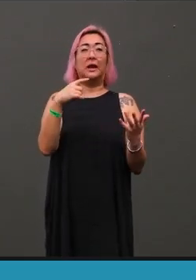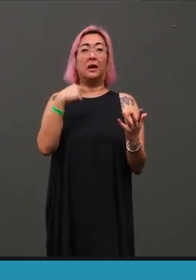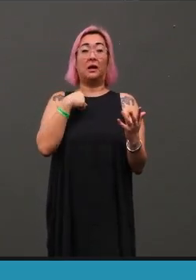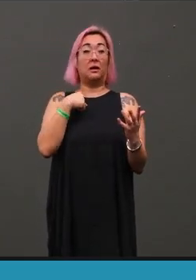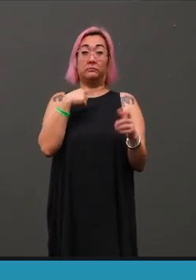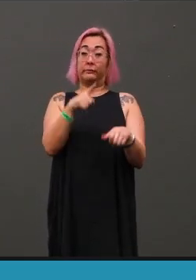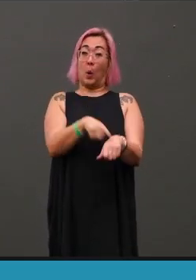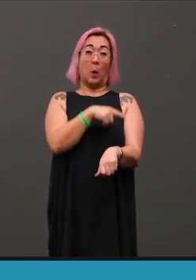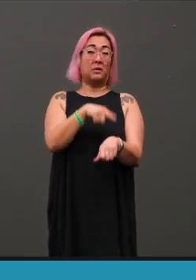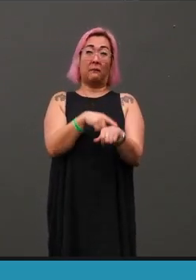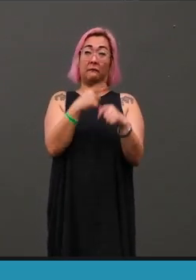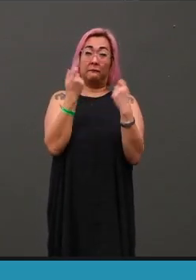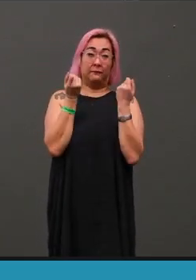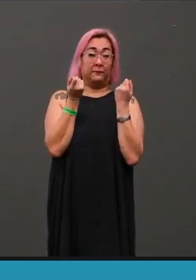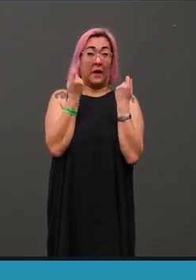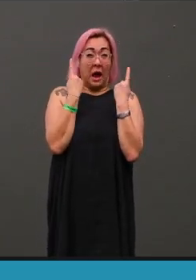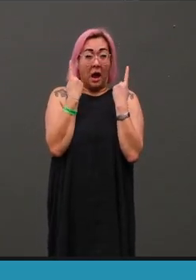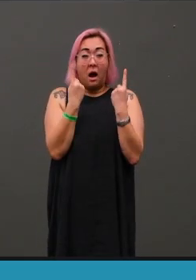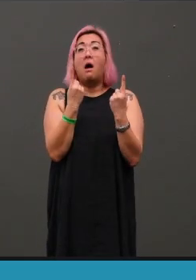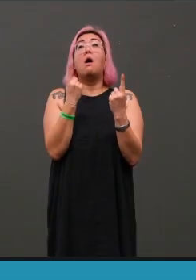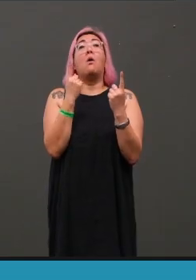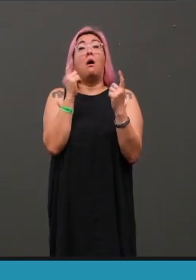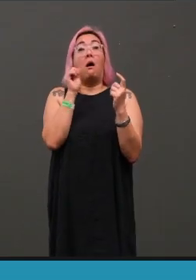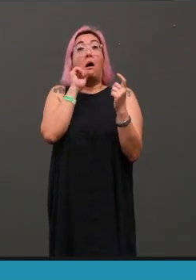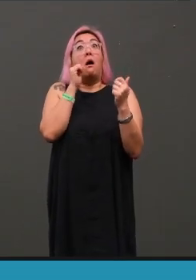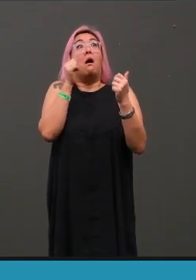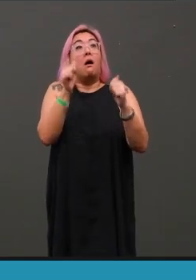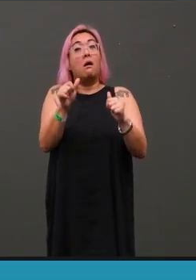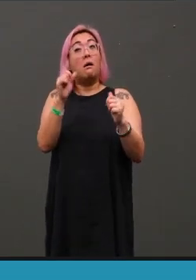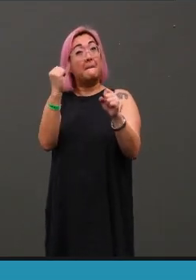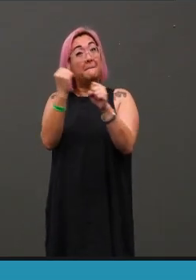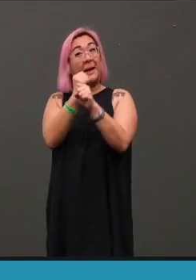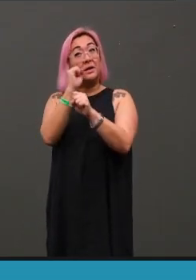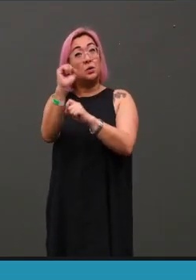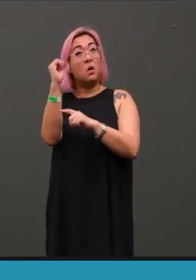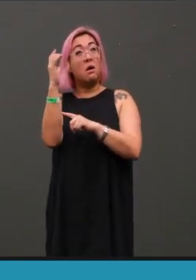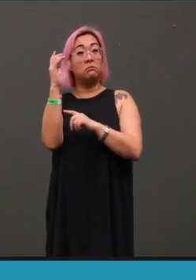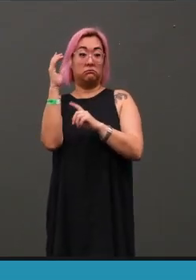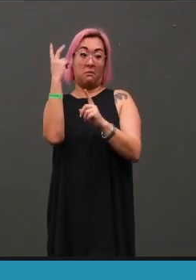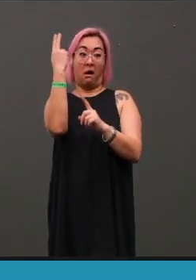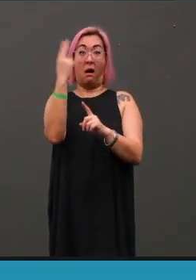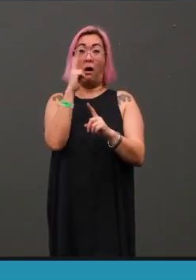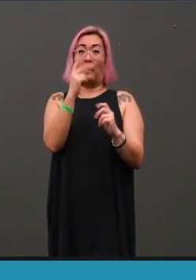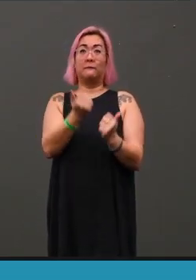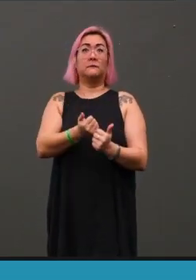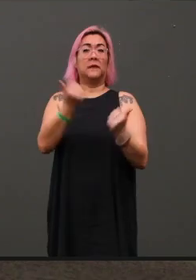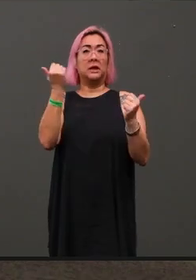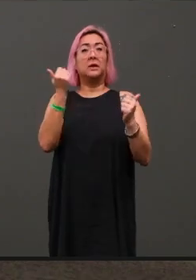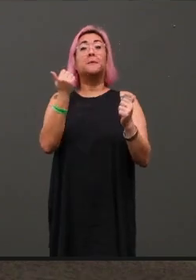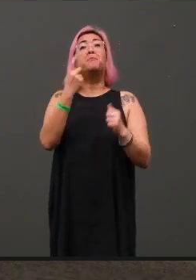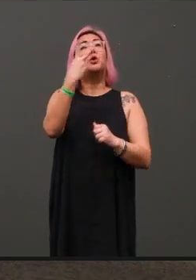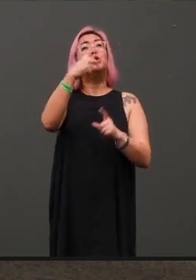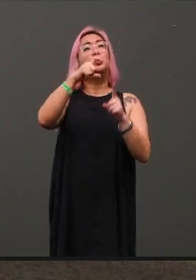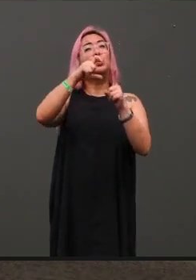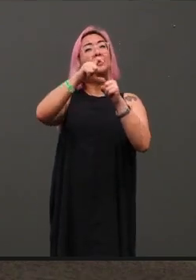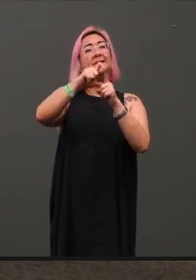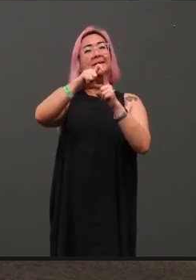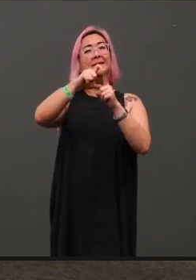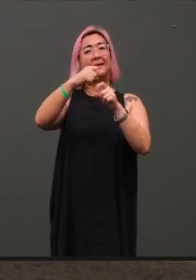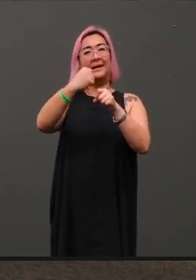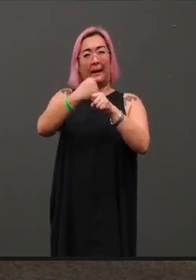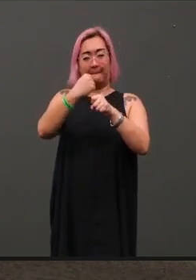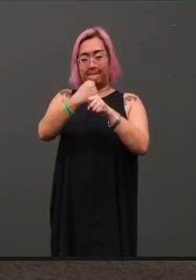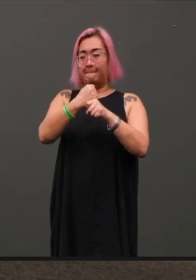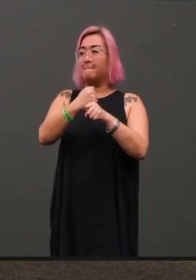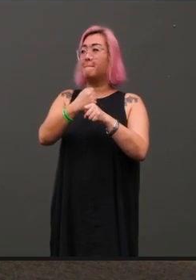in making your art look great. So for 2D games, we usually let our two amazing artists bake in lighting into our sprites